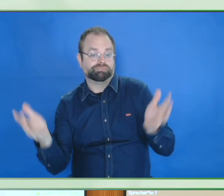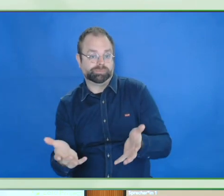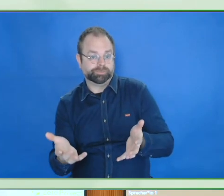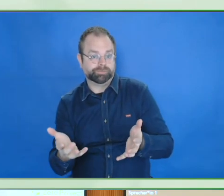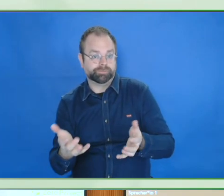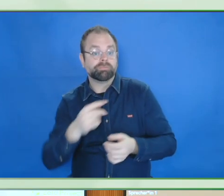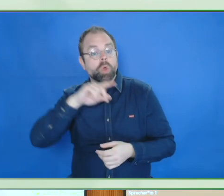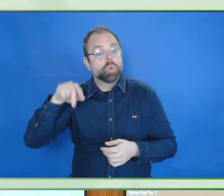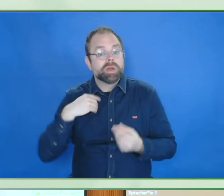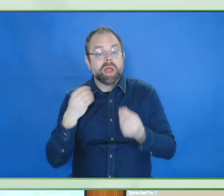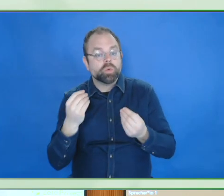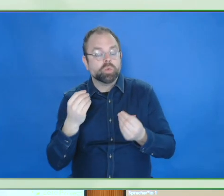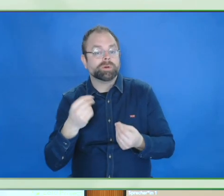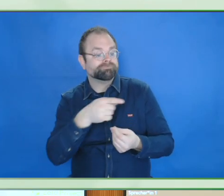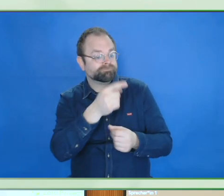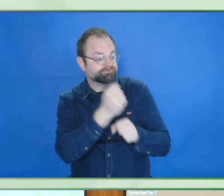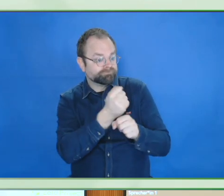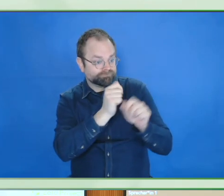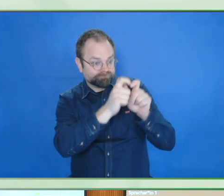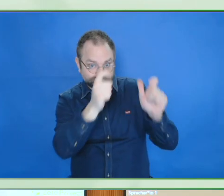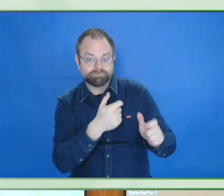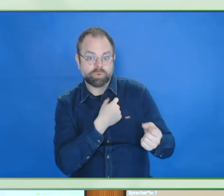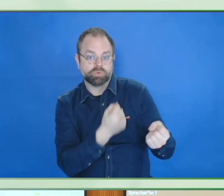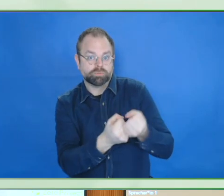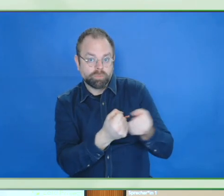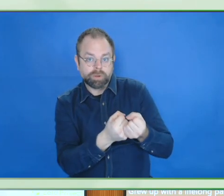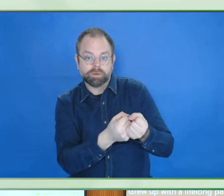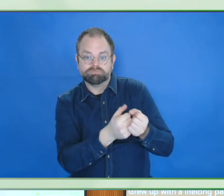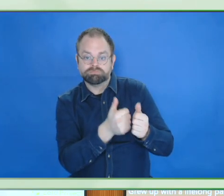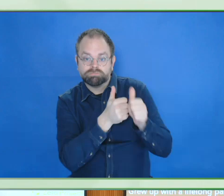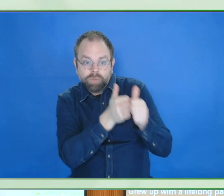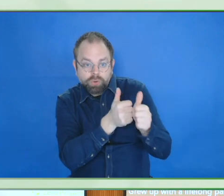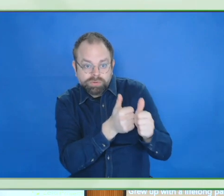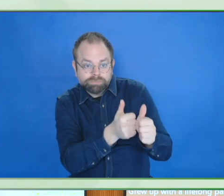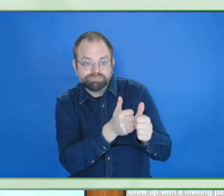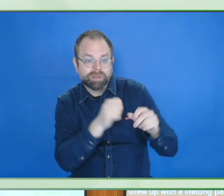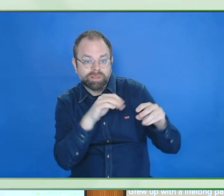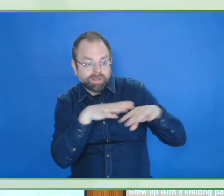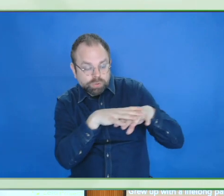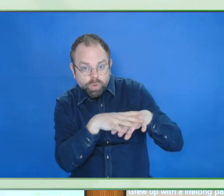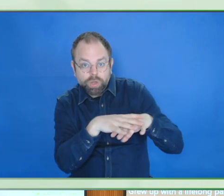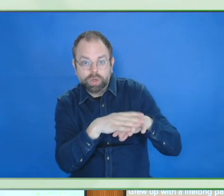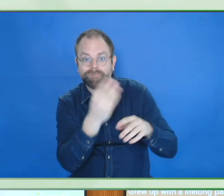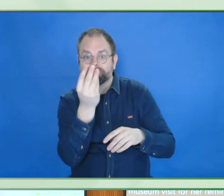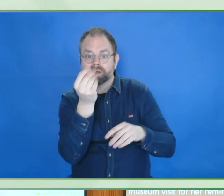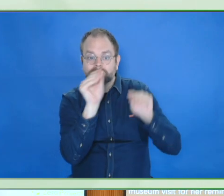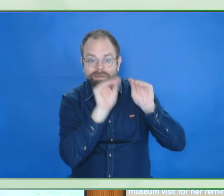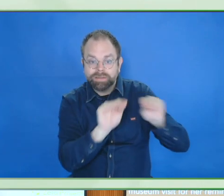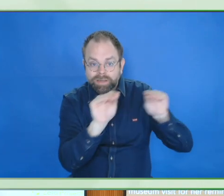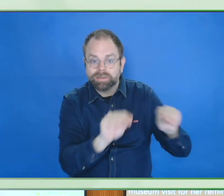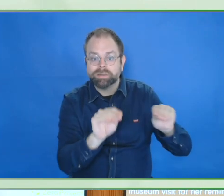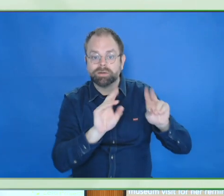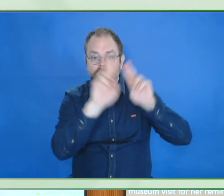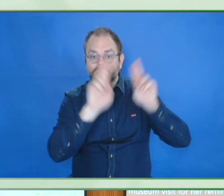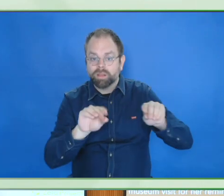for art. Yet every single museum visit for her reminded her of the barriers that she faced. She was not able